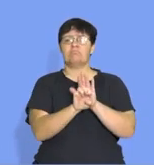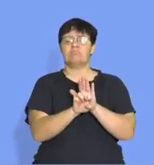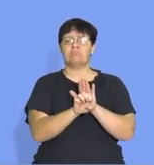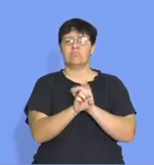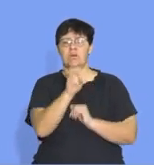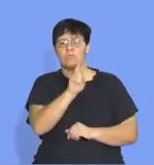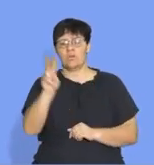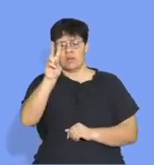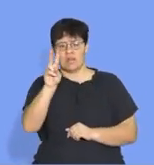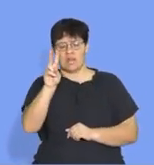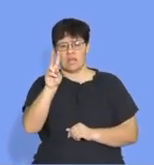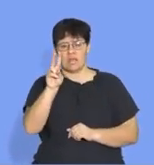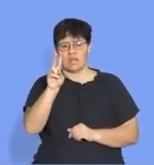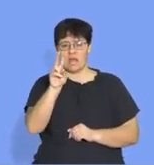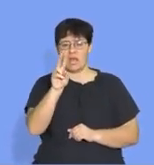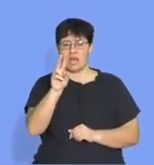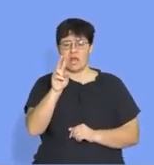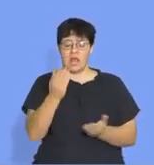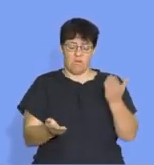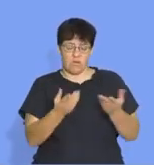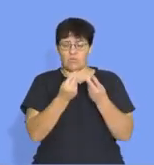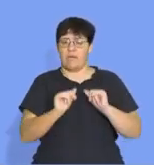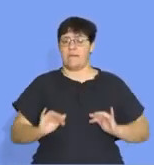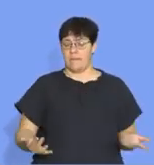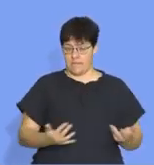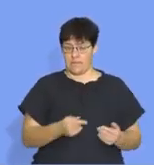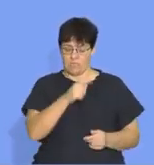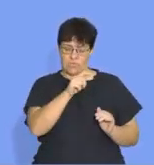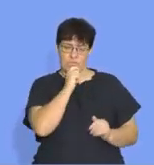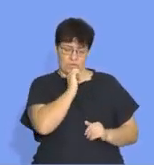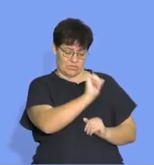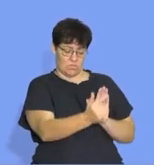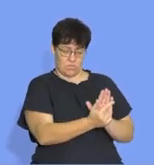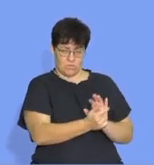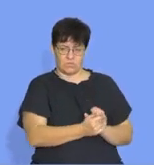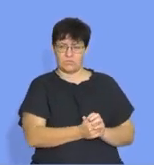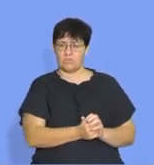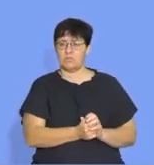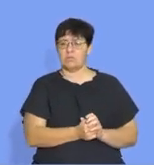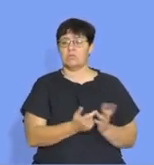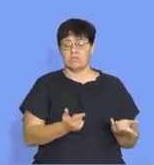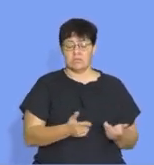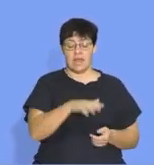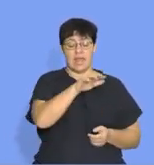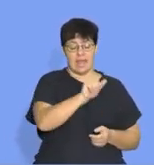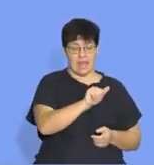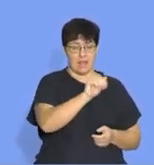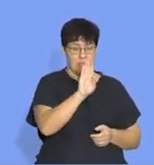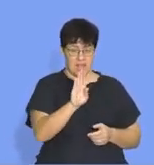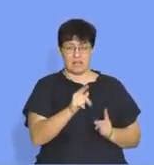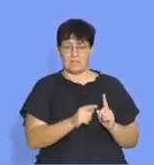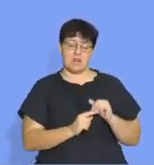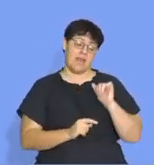quadratic equations using this principle that we just spoke about. If I was to write this in the form of my A and B, this will be the